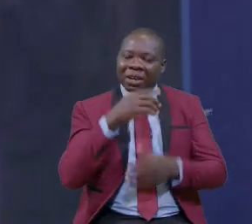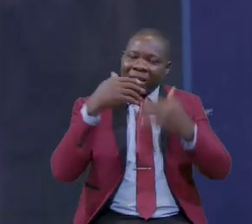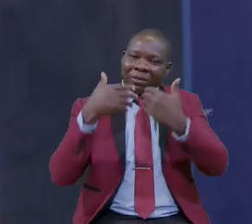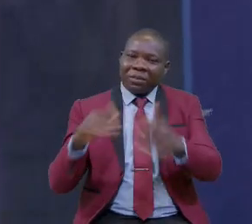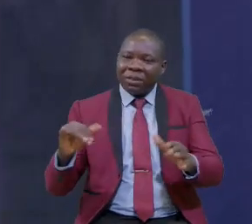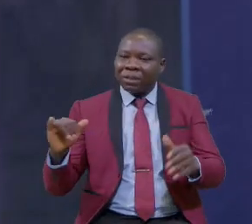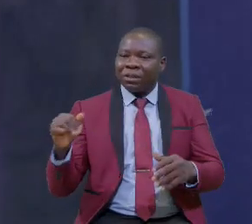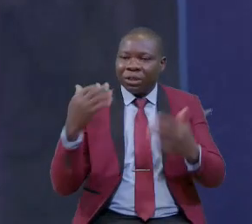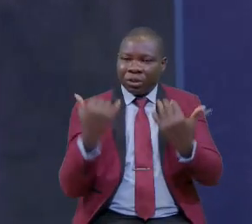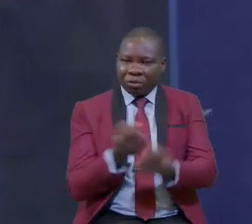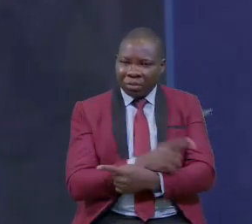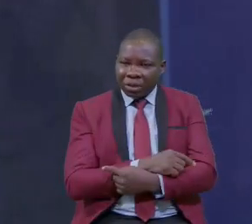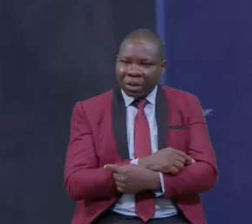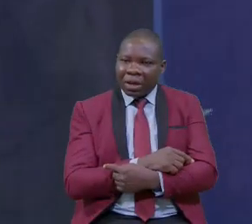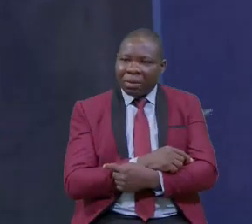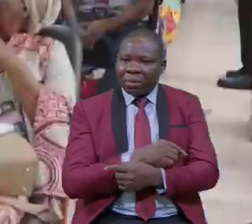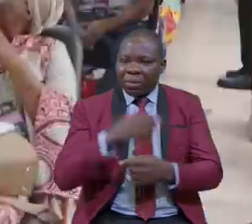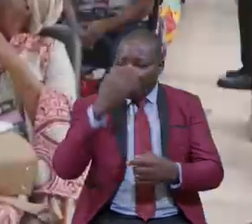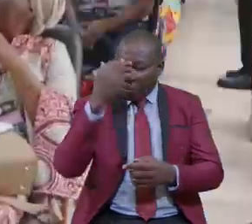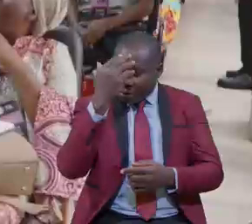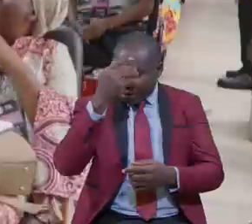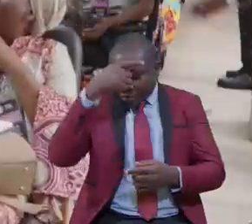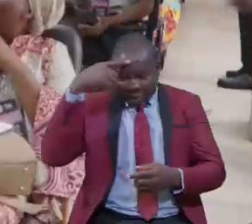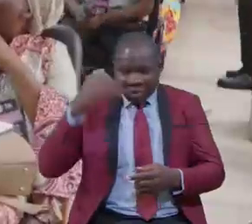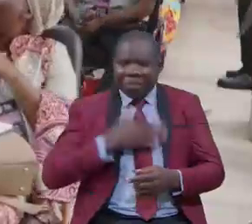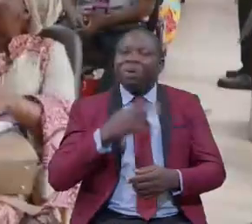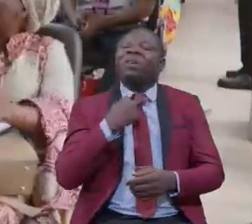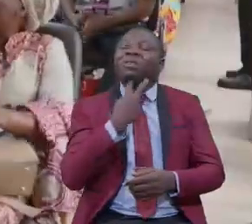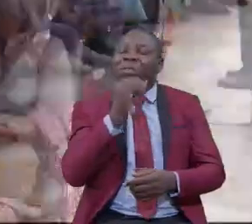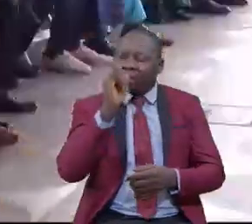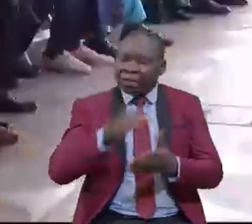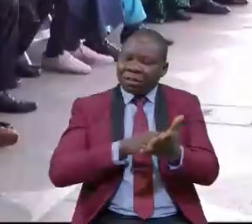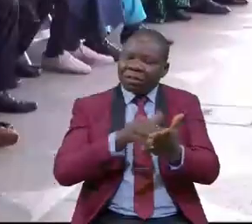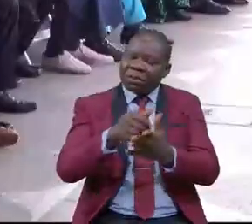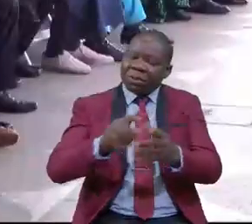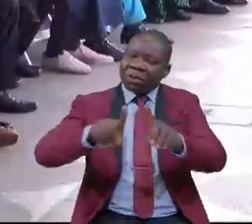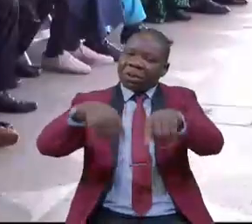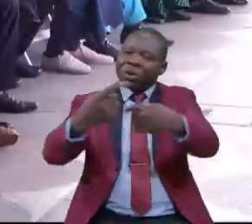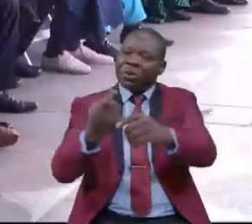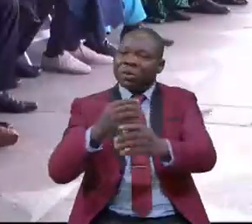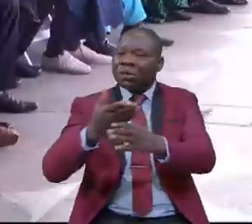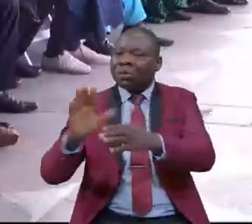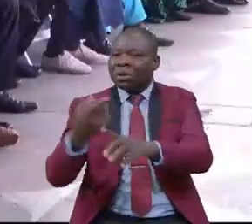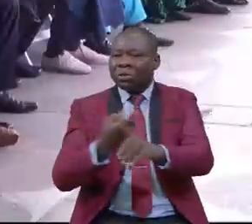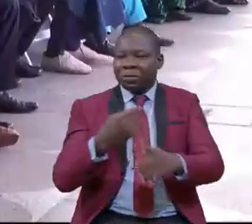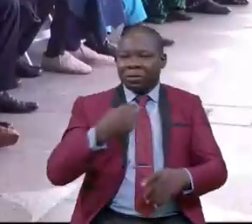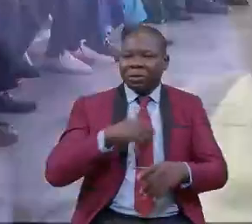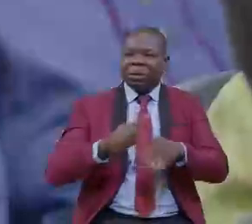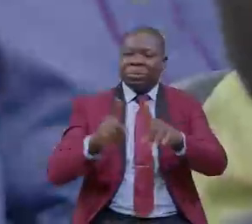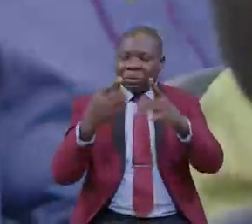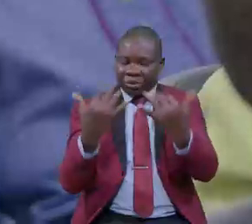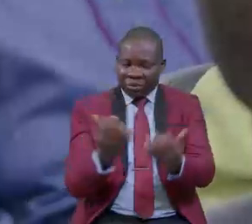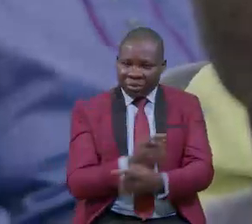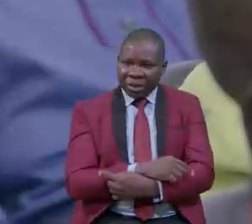day number 5. And my voice said, as long as you want to preach,